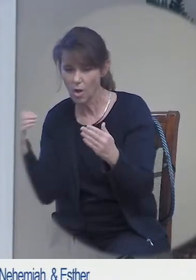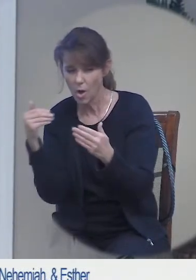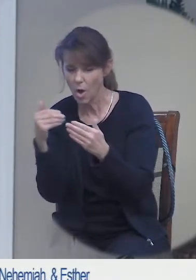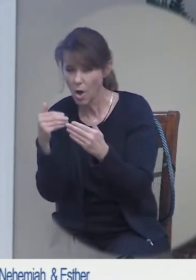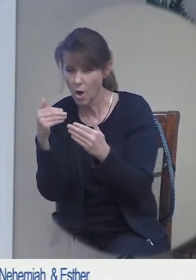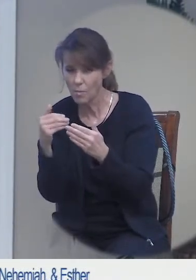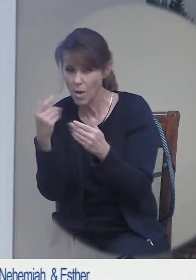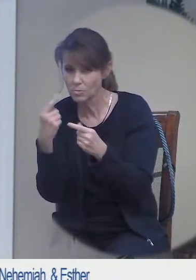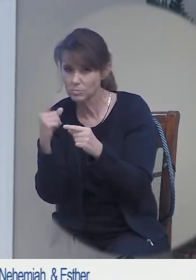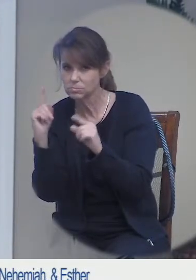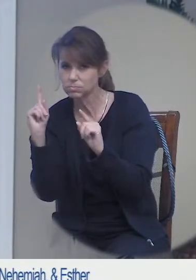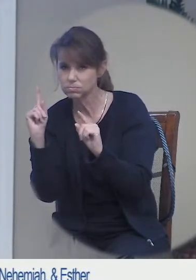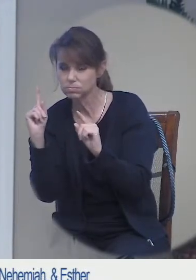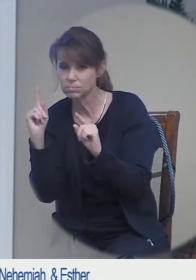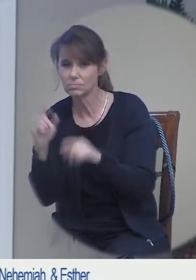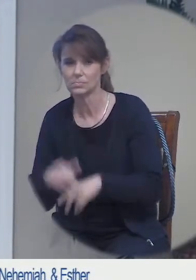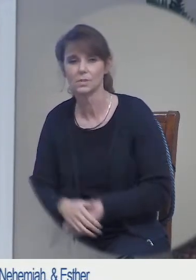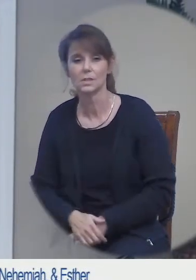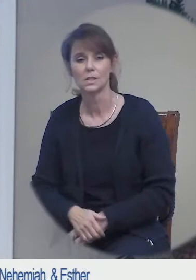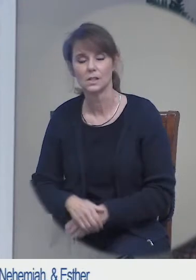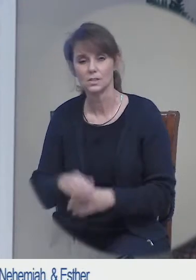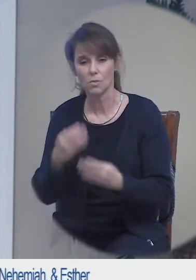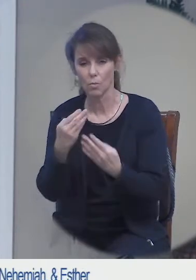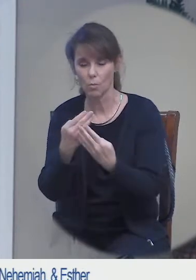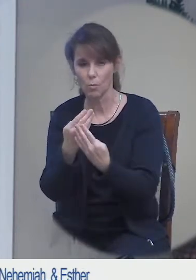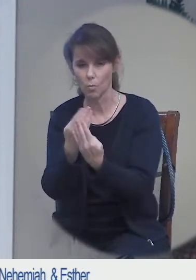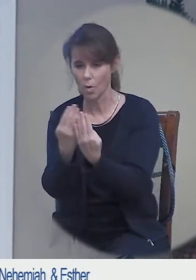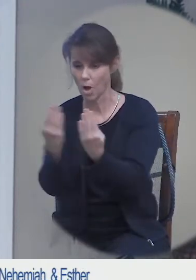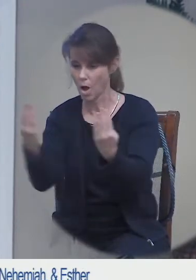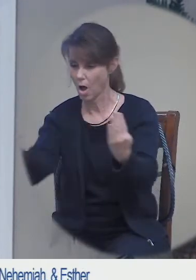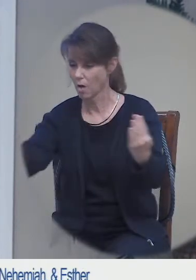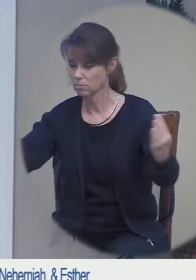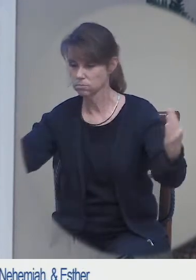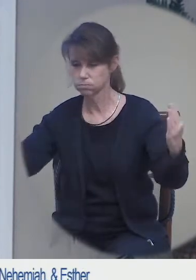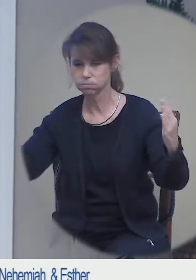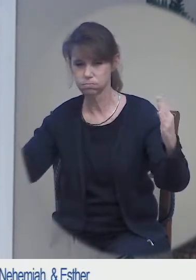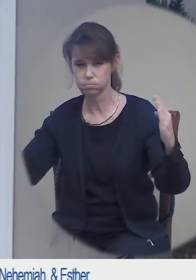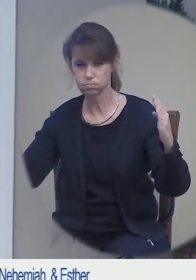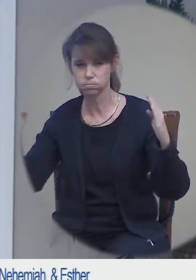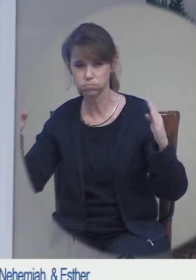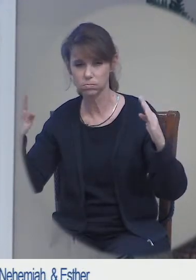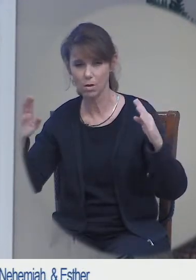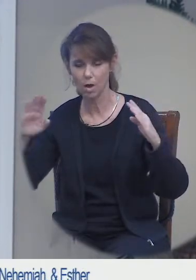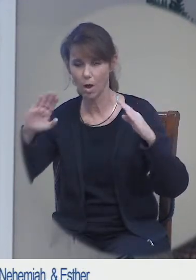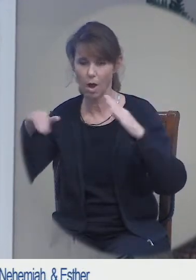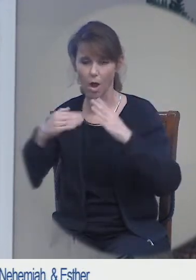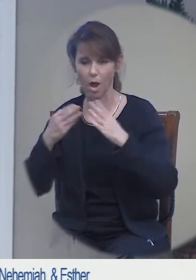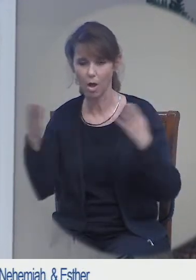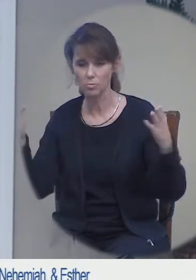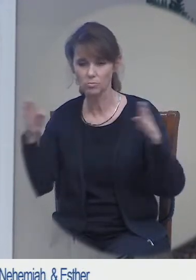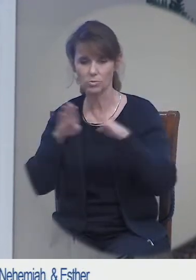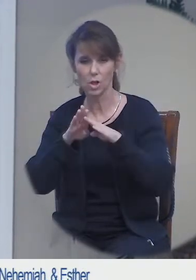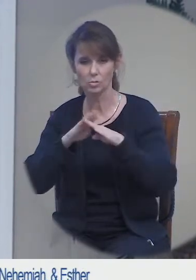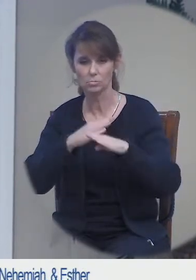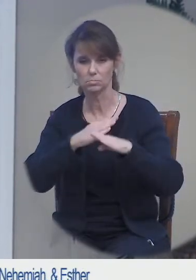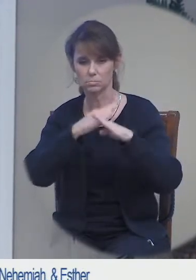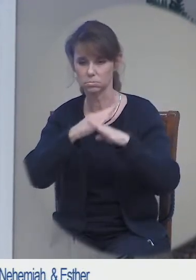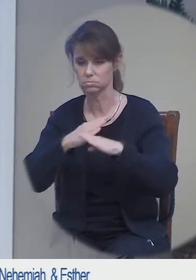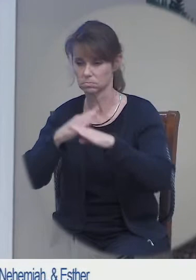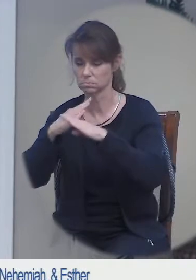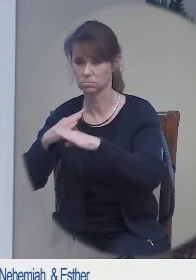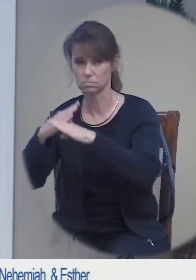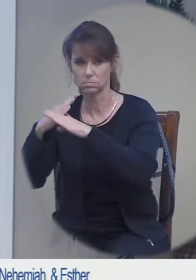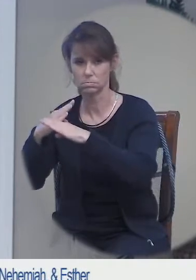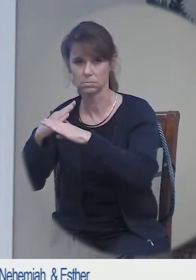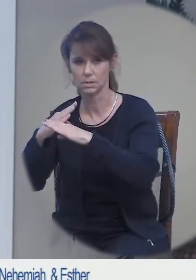all the breaches of the walls had been closed, and no breach remained in it. He had just not set up the doors and the